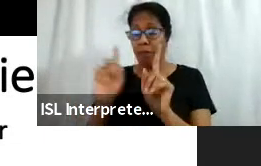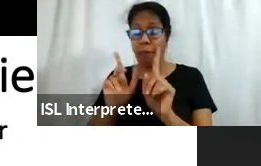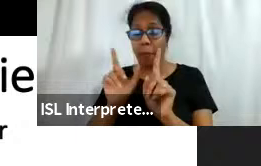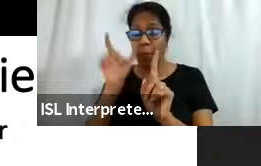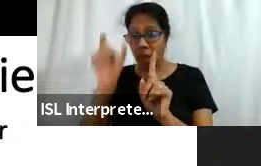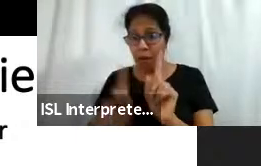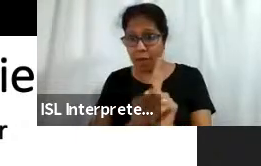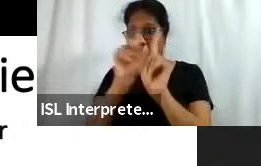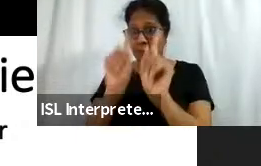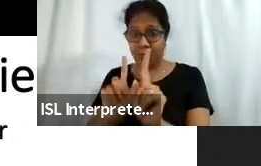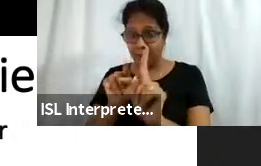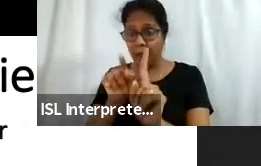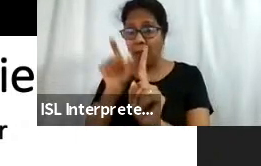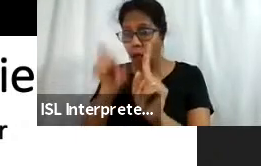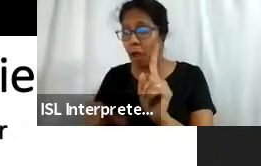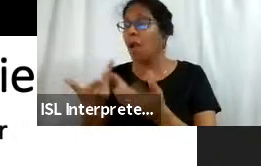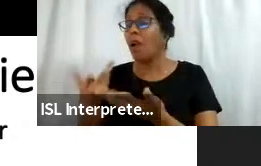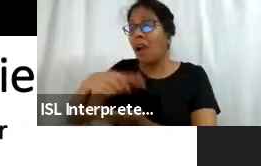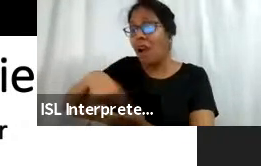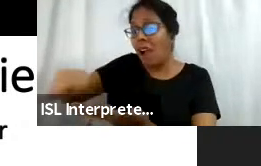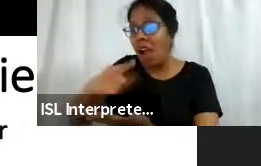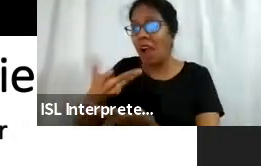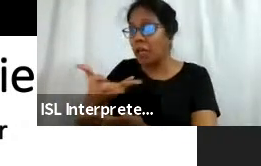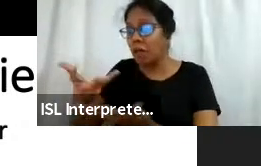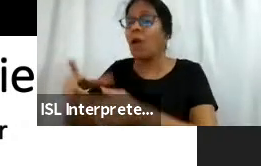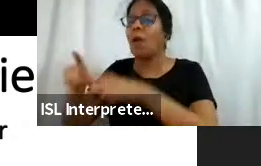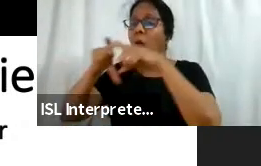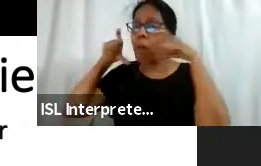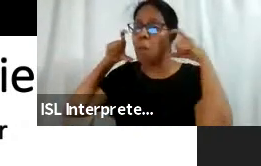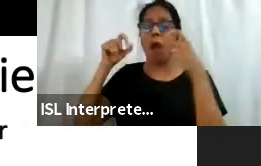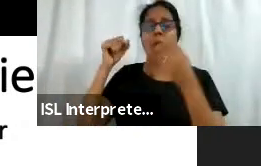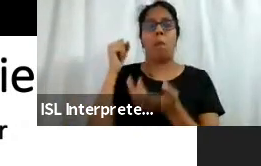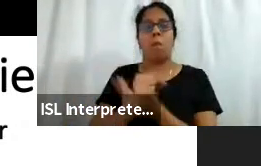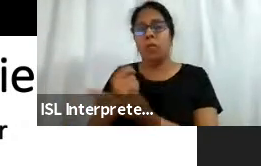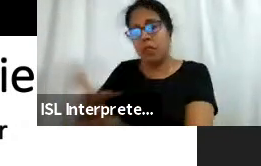the gloves before you're picking up the utensils and cleaning them.